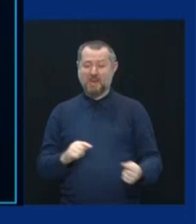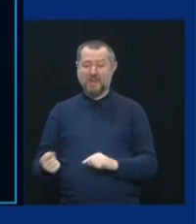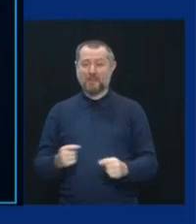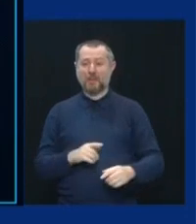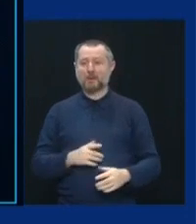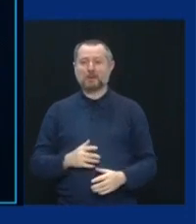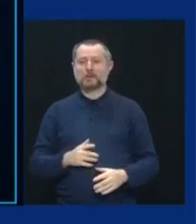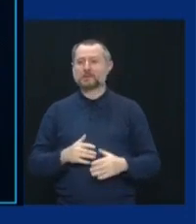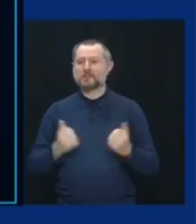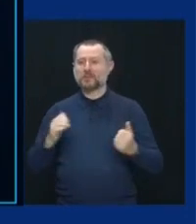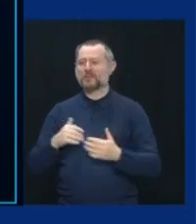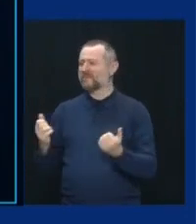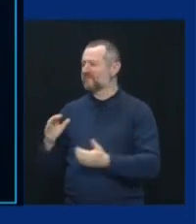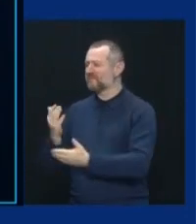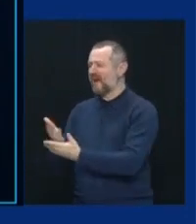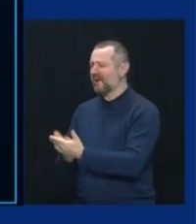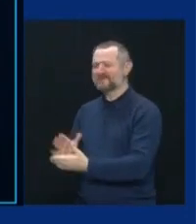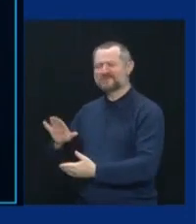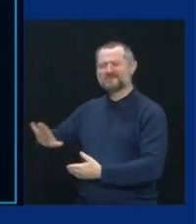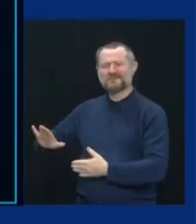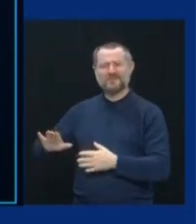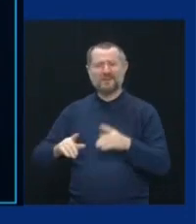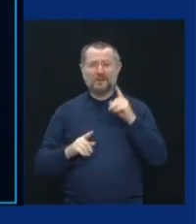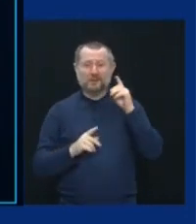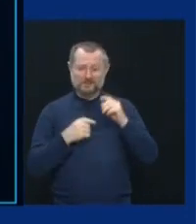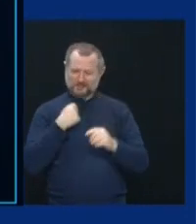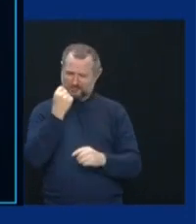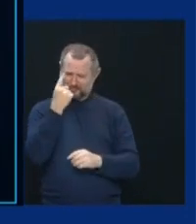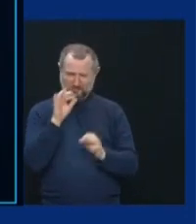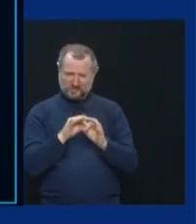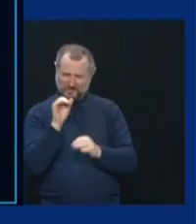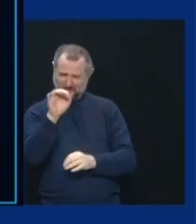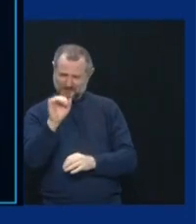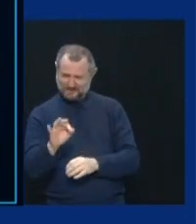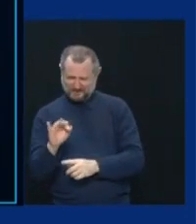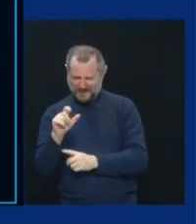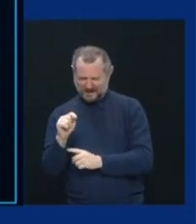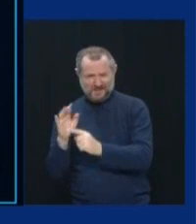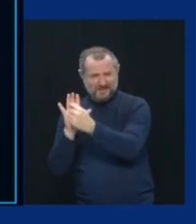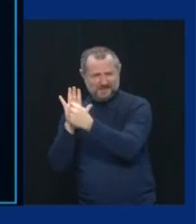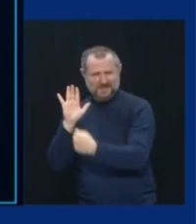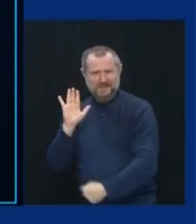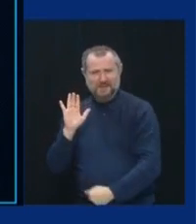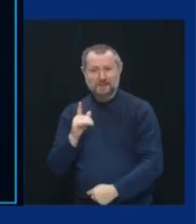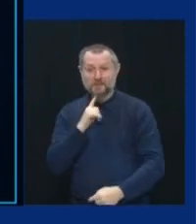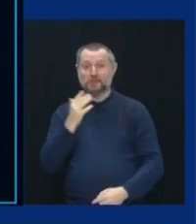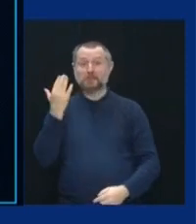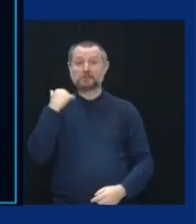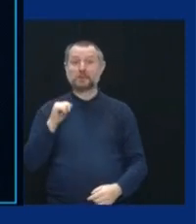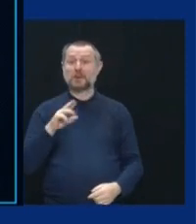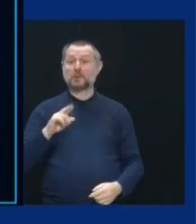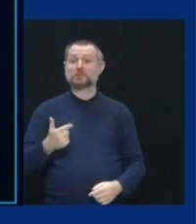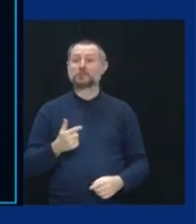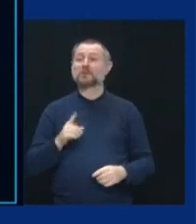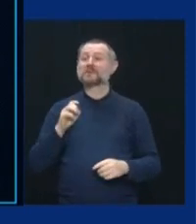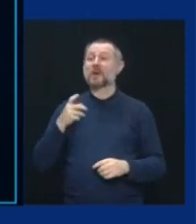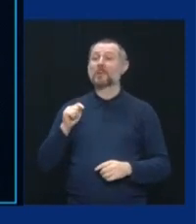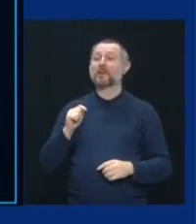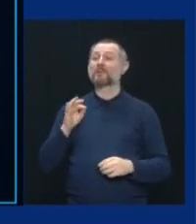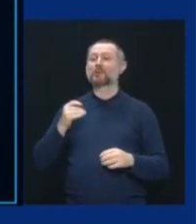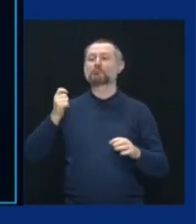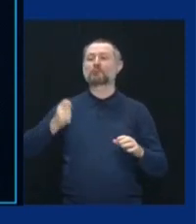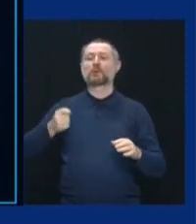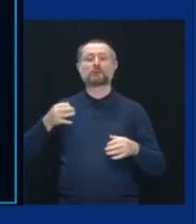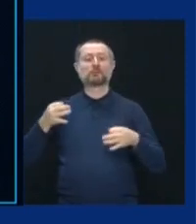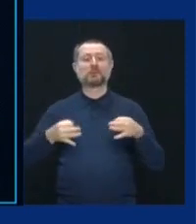different things. And I just want to make sure people have facts. Last August, Department of Justice sent a letter to